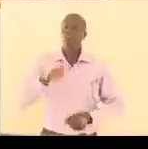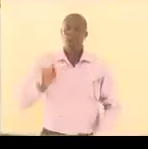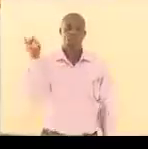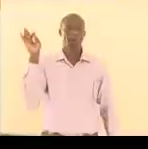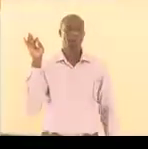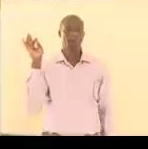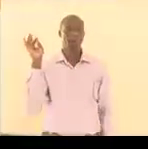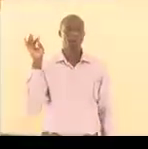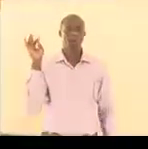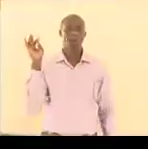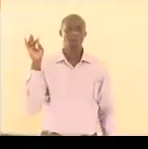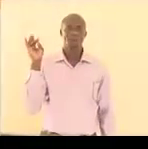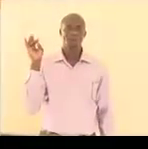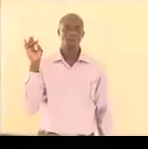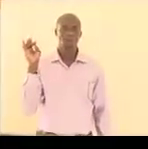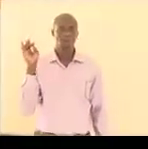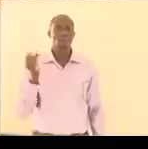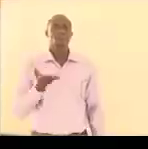pick.